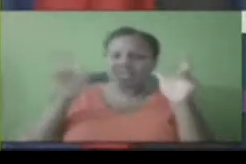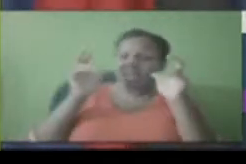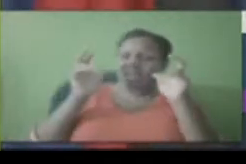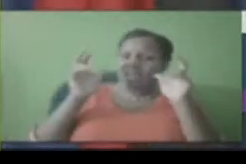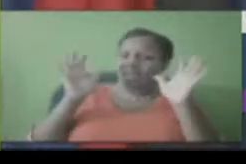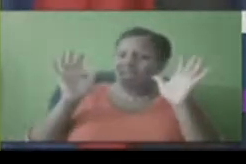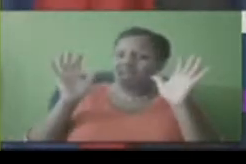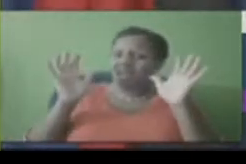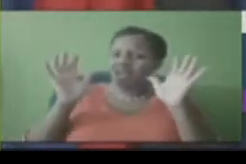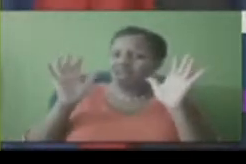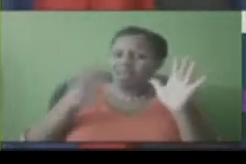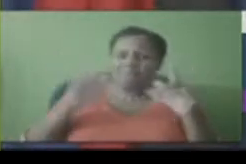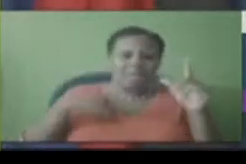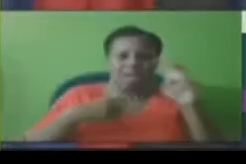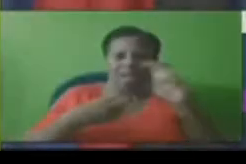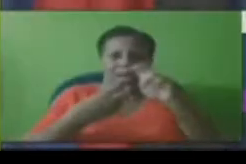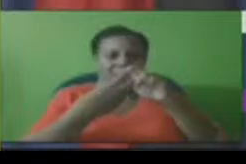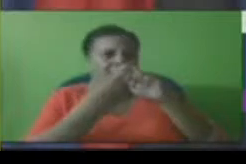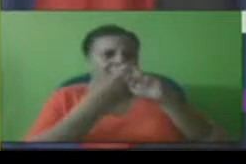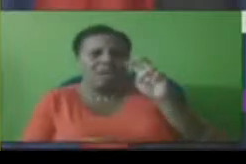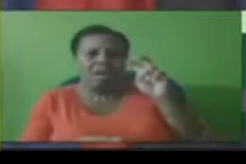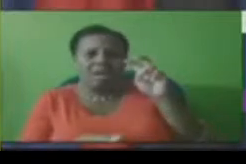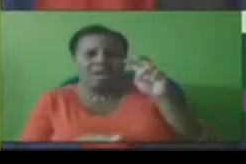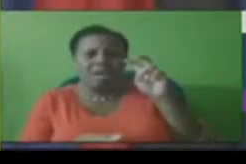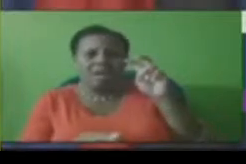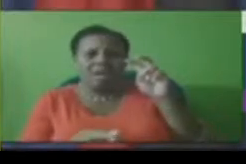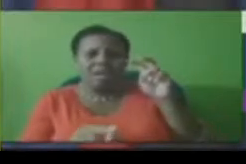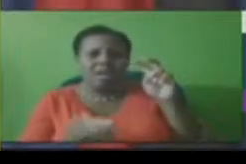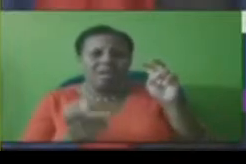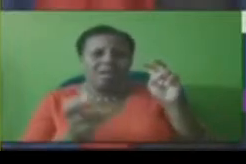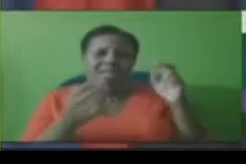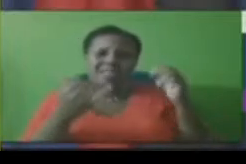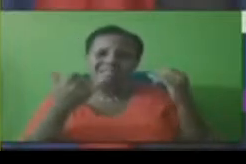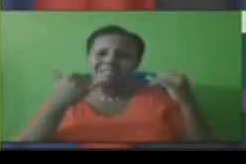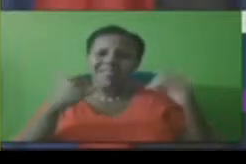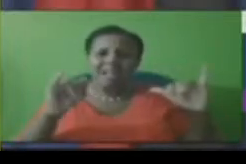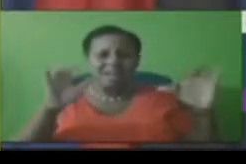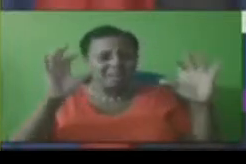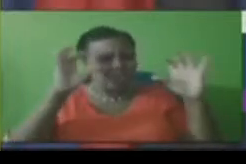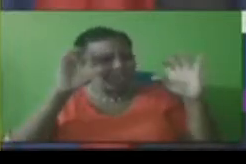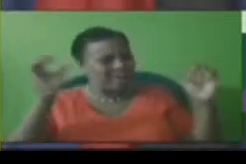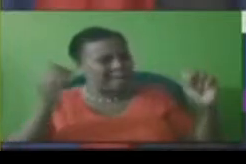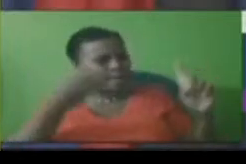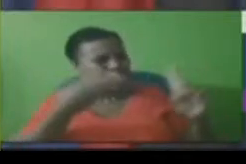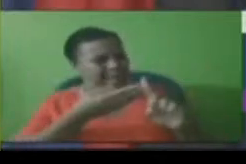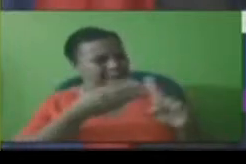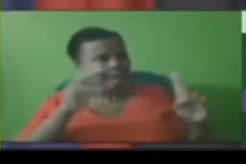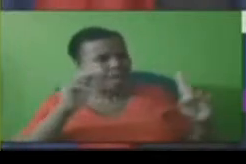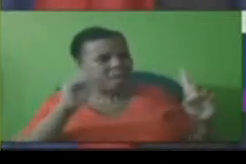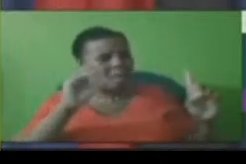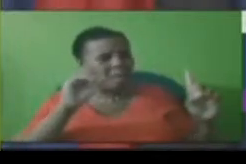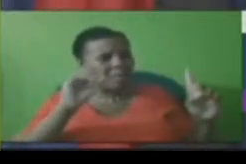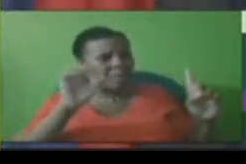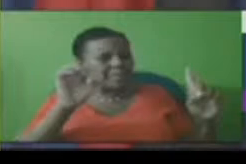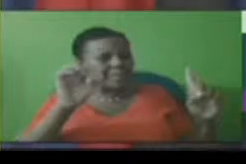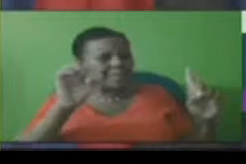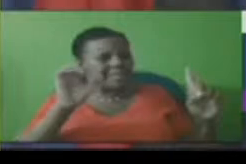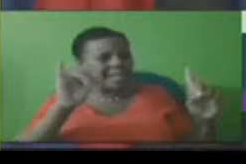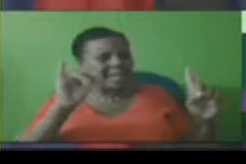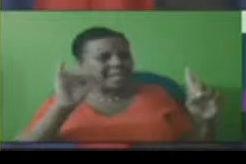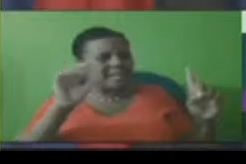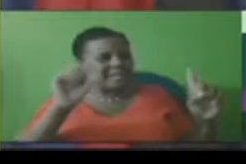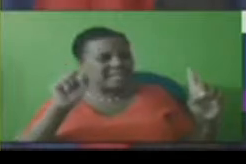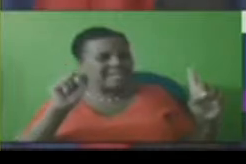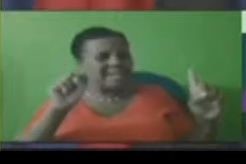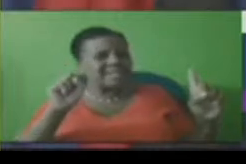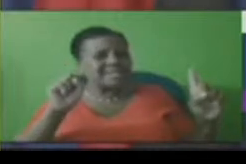Moïse is known to all of us. It's one thing to read something like that in the newspaper about something that happened